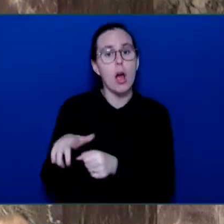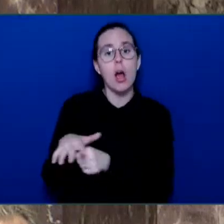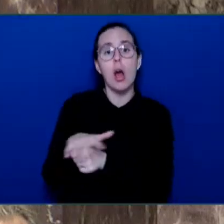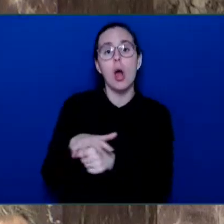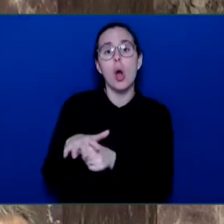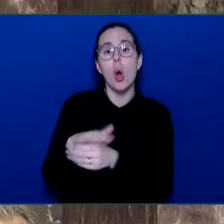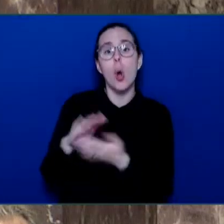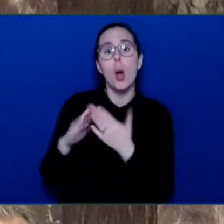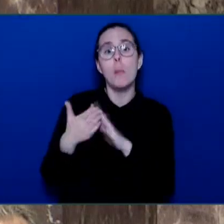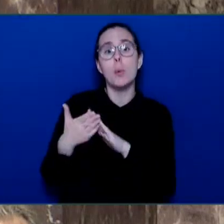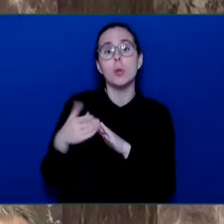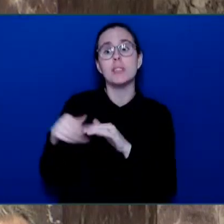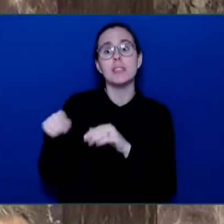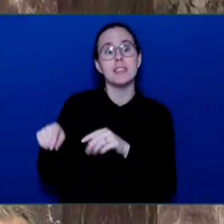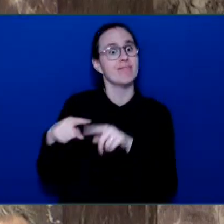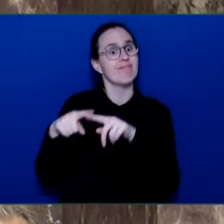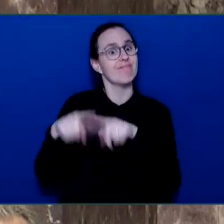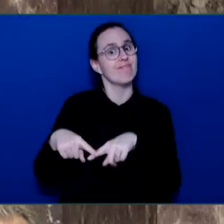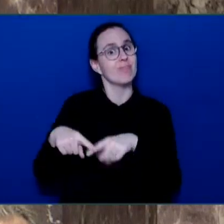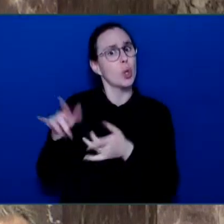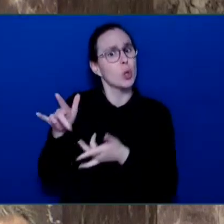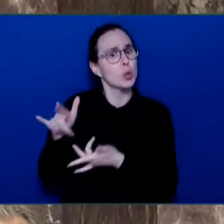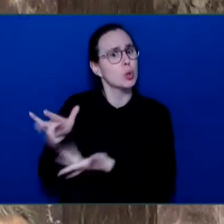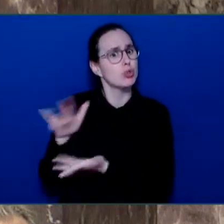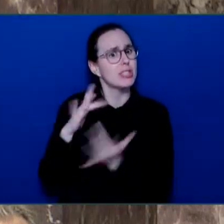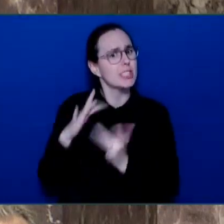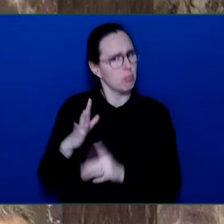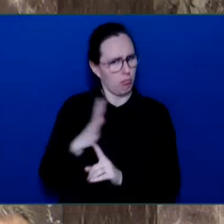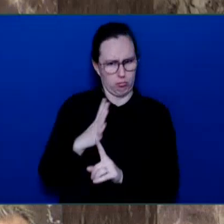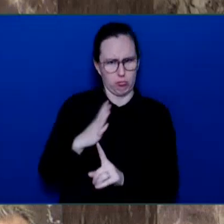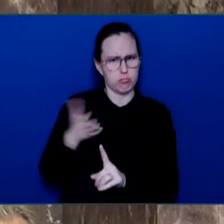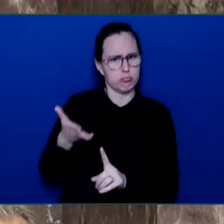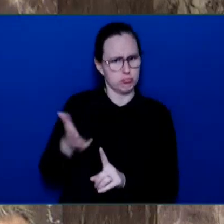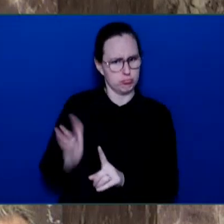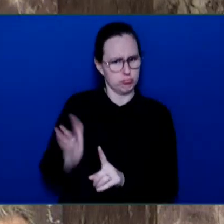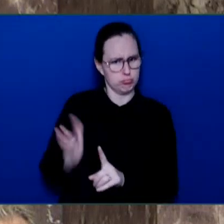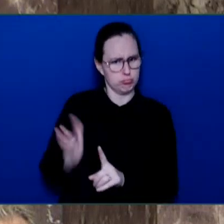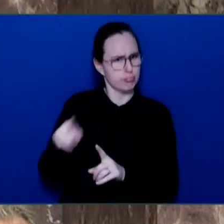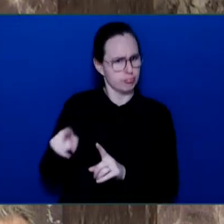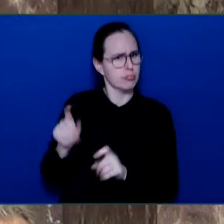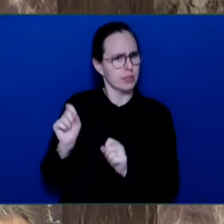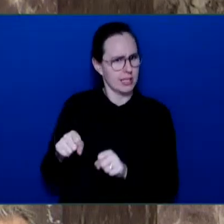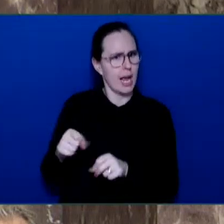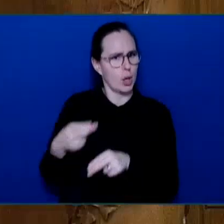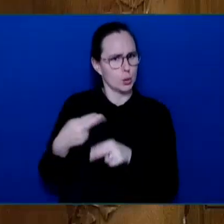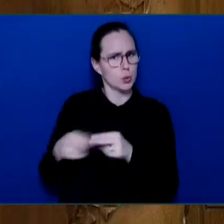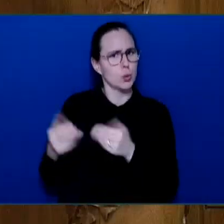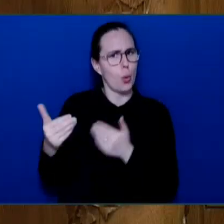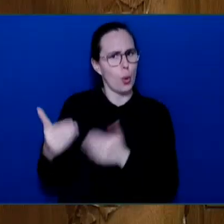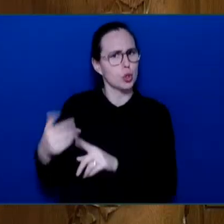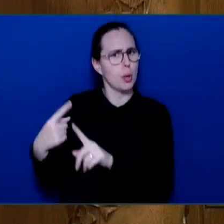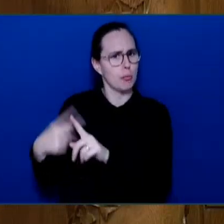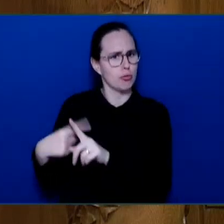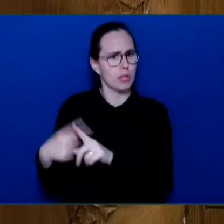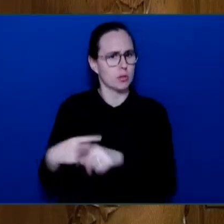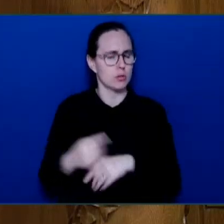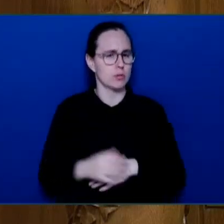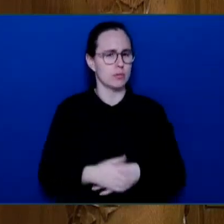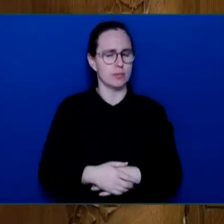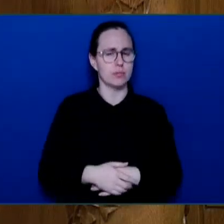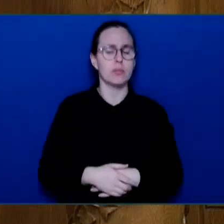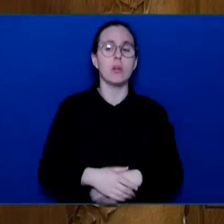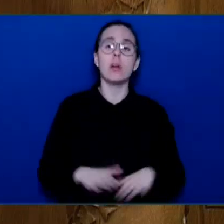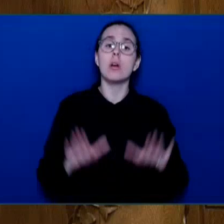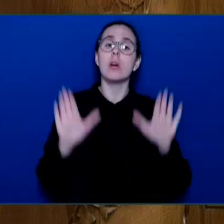continue to have short-term rentals. Will be available for people throughout this. Members, there's no need for commentary on every